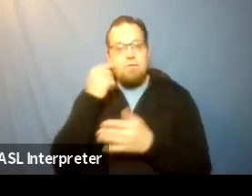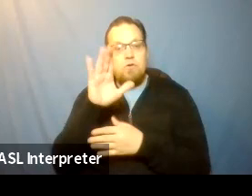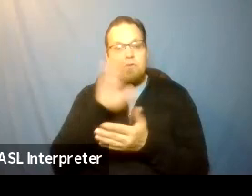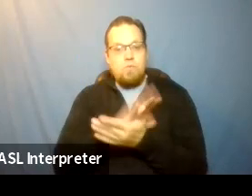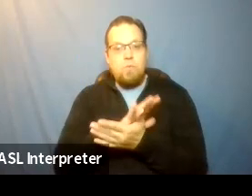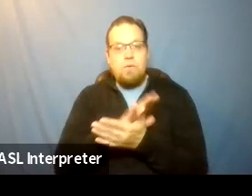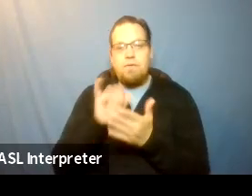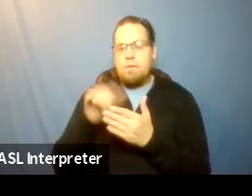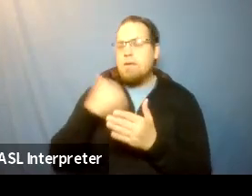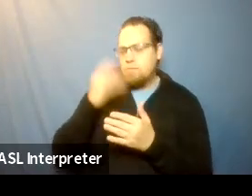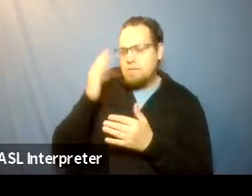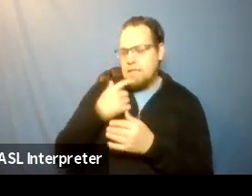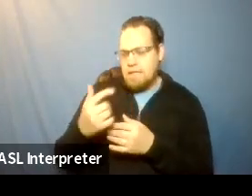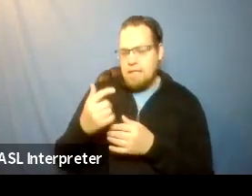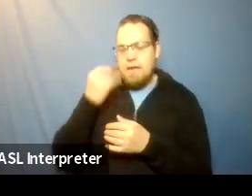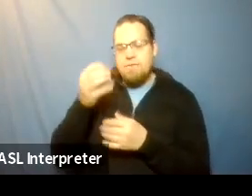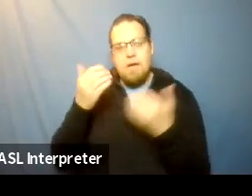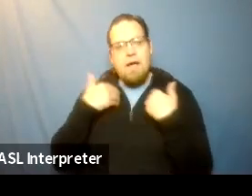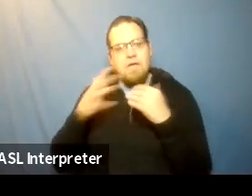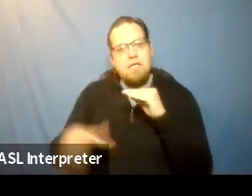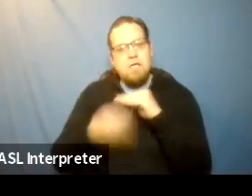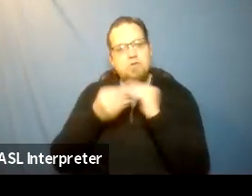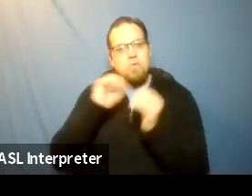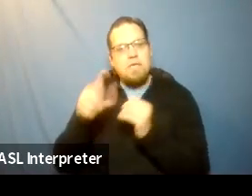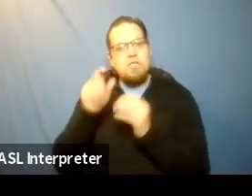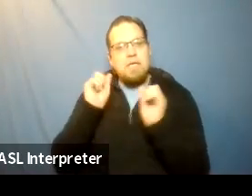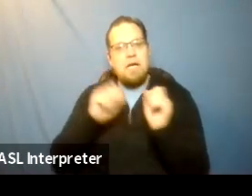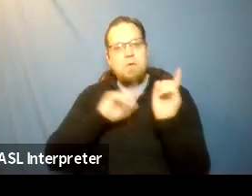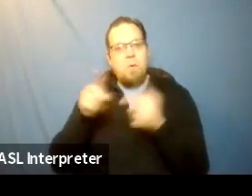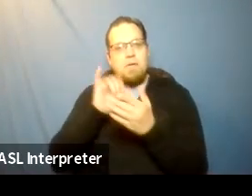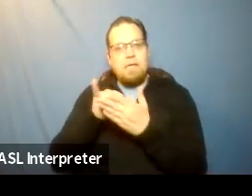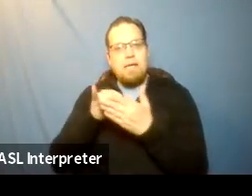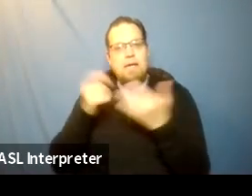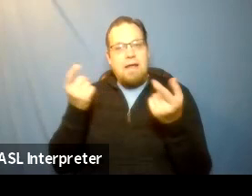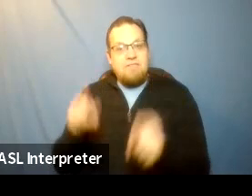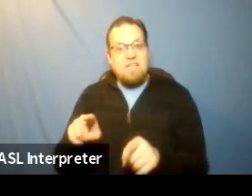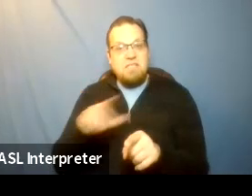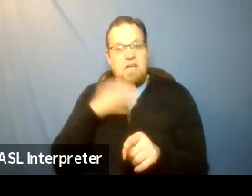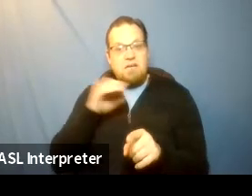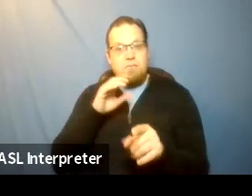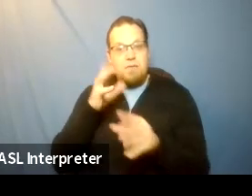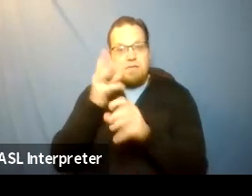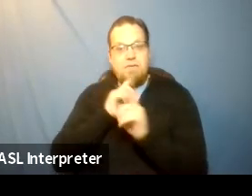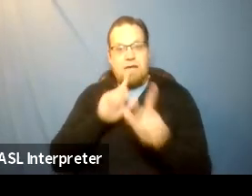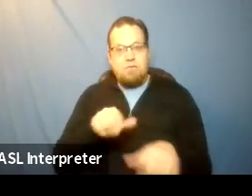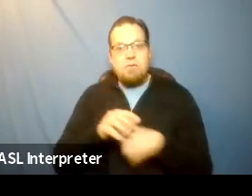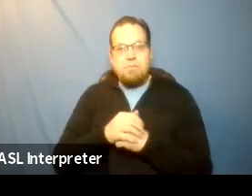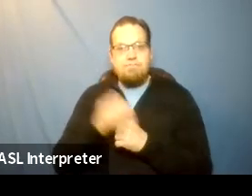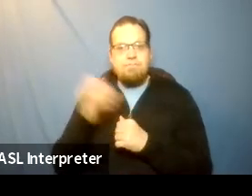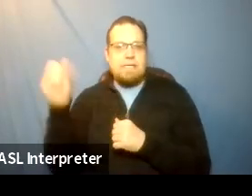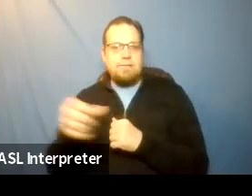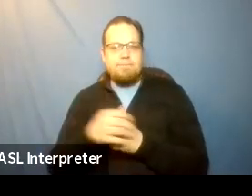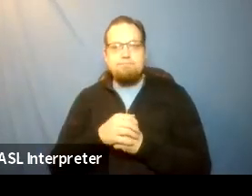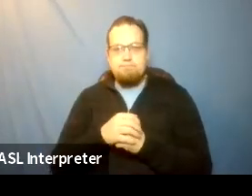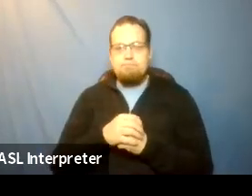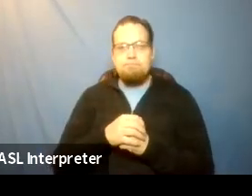That's what I was going to share, that if they have additional questions, they could attend those events and get those answered. Yes.